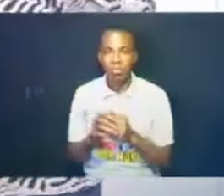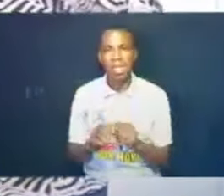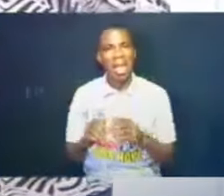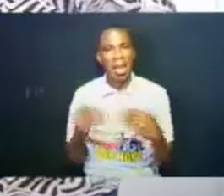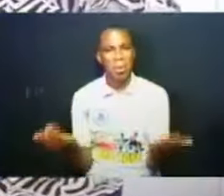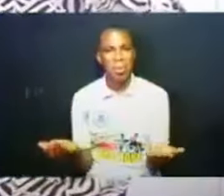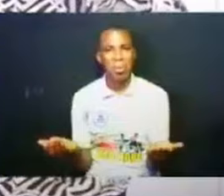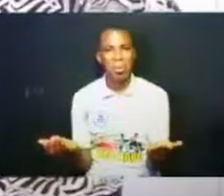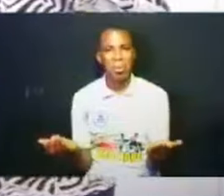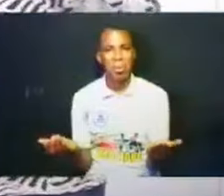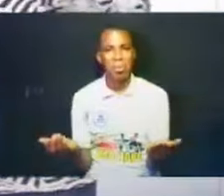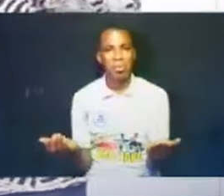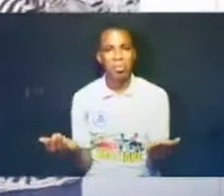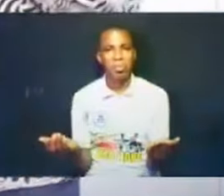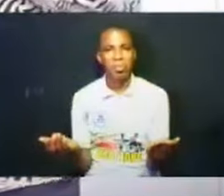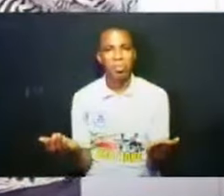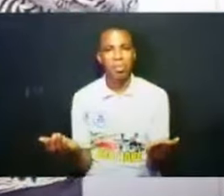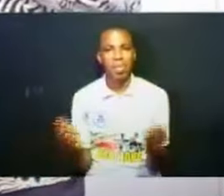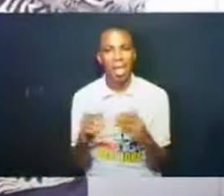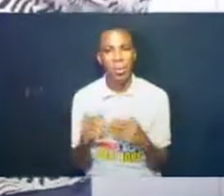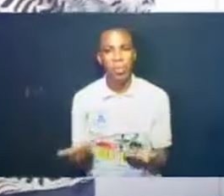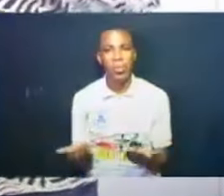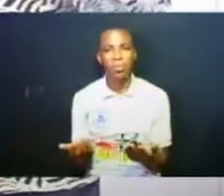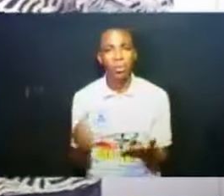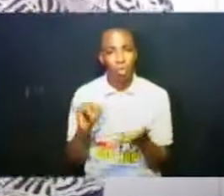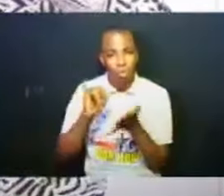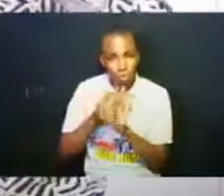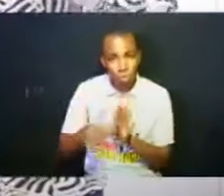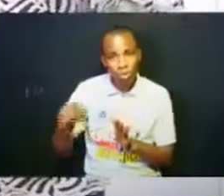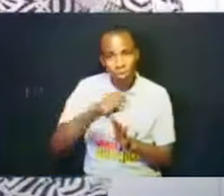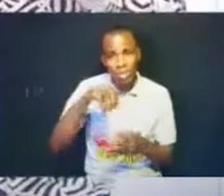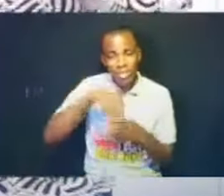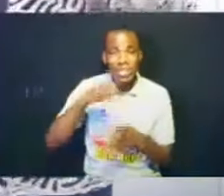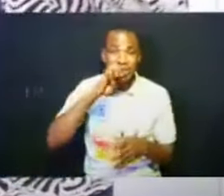you, who are evil, say anything good?